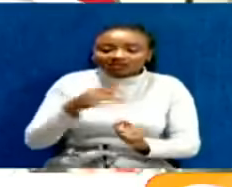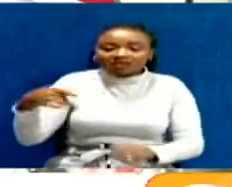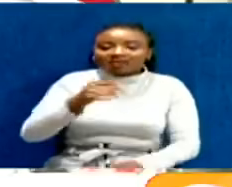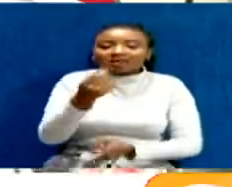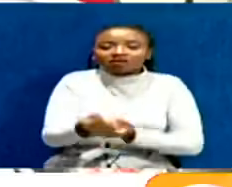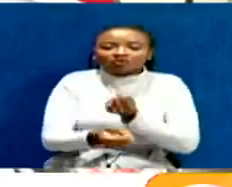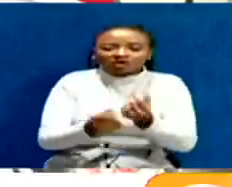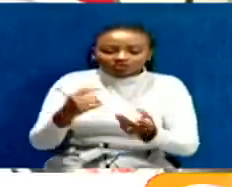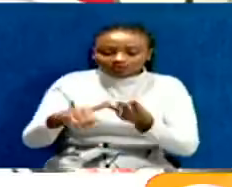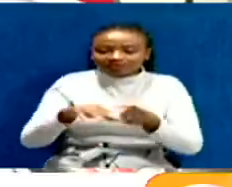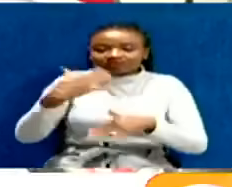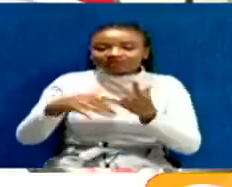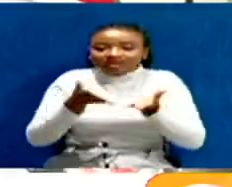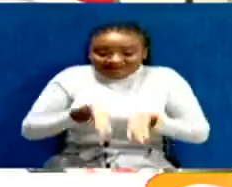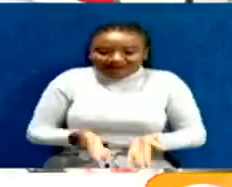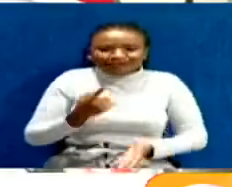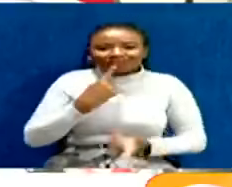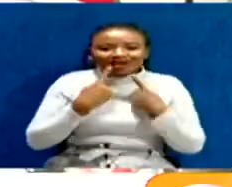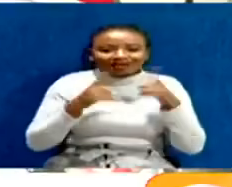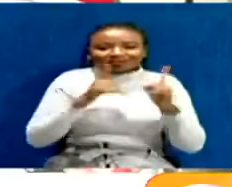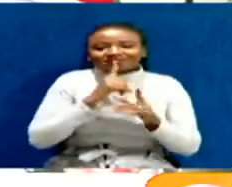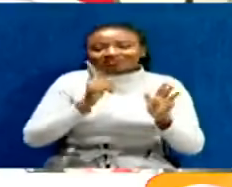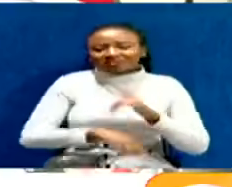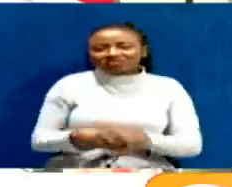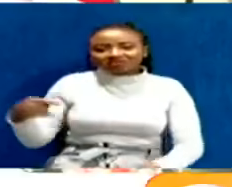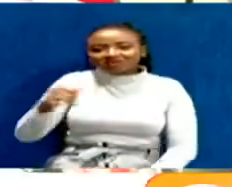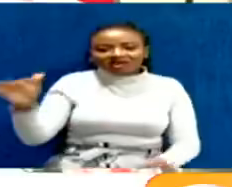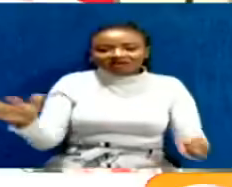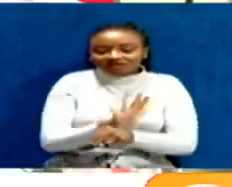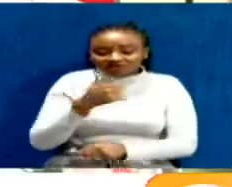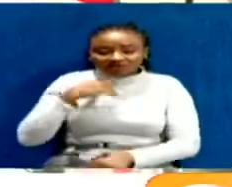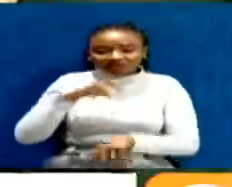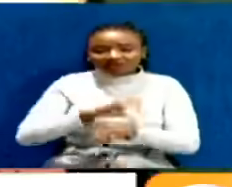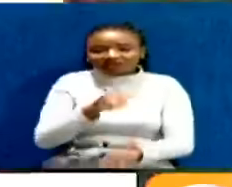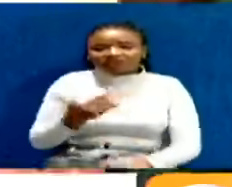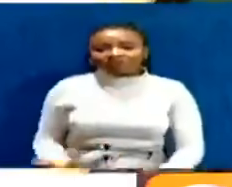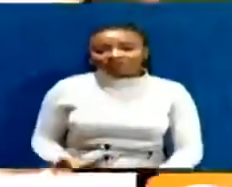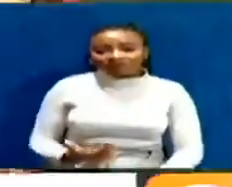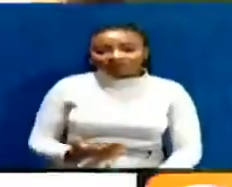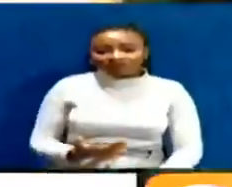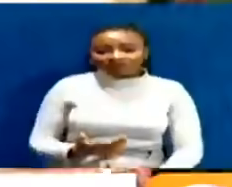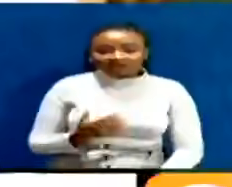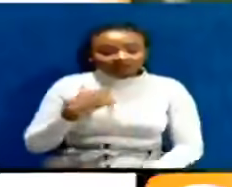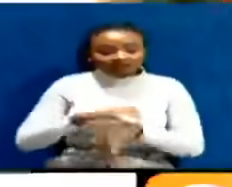ambao umetoshana. Kama mimi nimelipa nimebakisha kitu kidogo, ile ambayo sijui nitaipata lini.